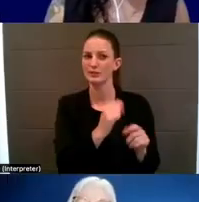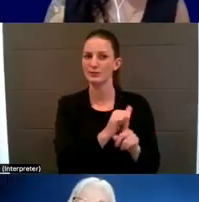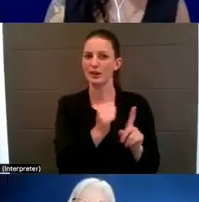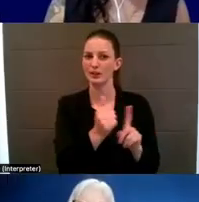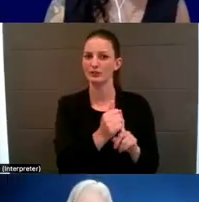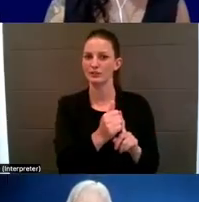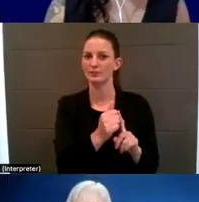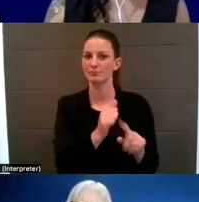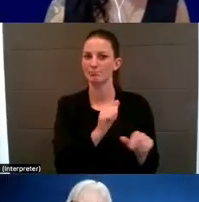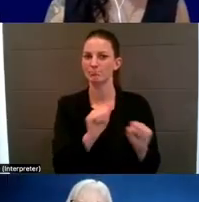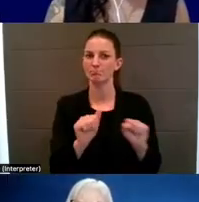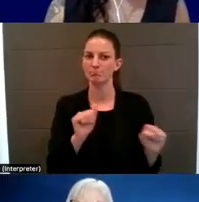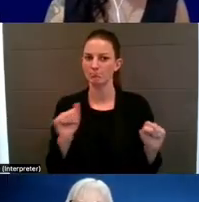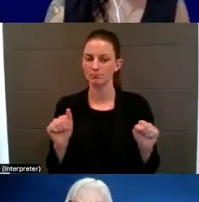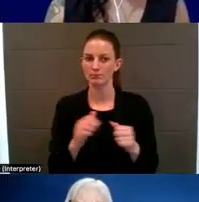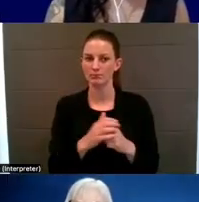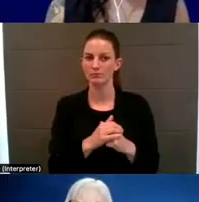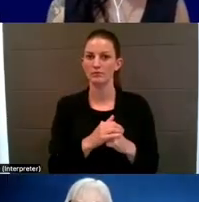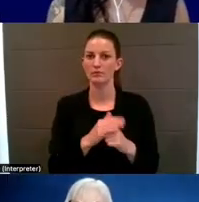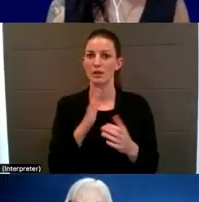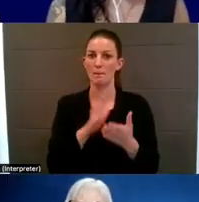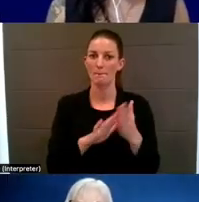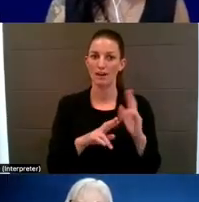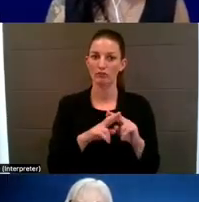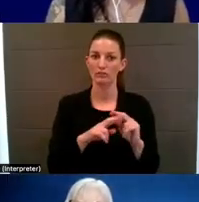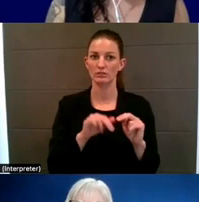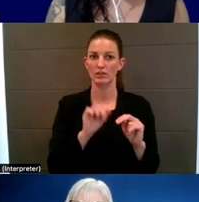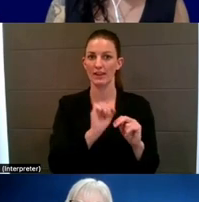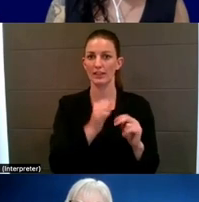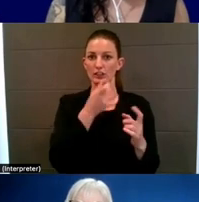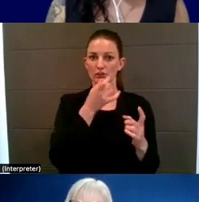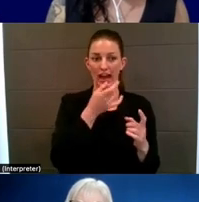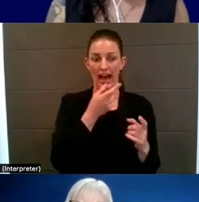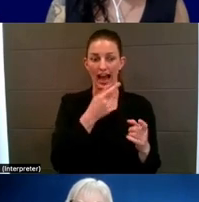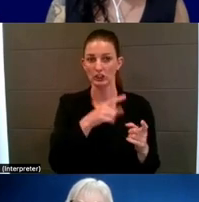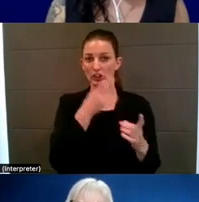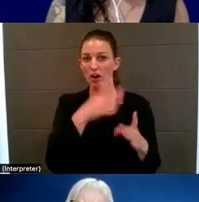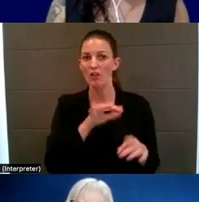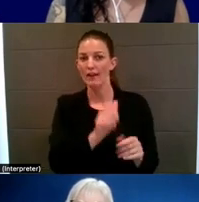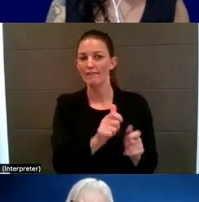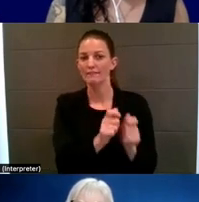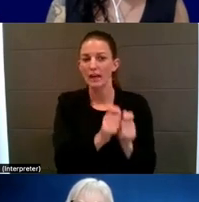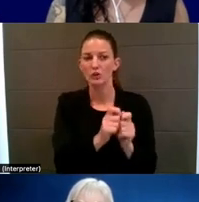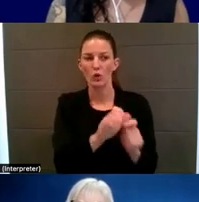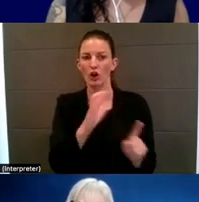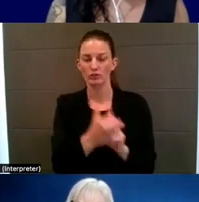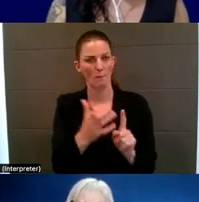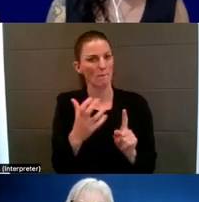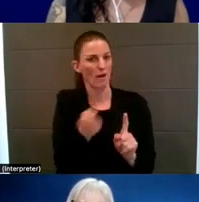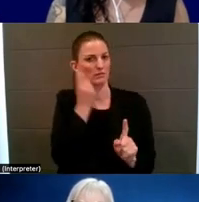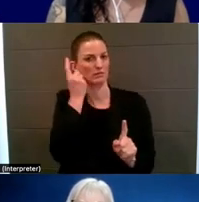The parents and the child's values and cultures should always be considered and taken into account.